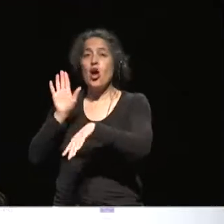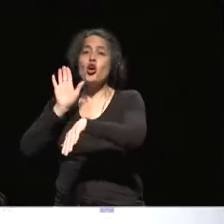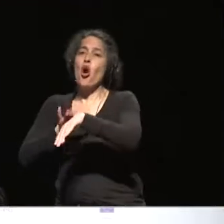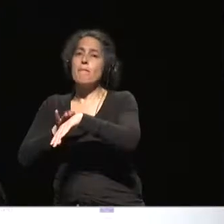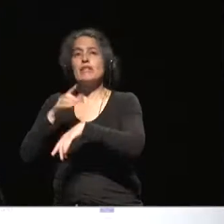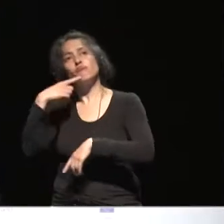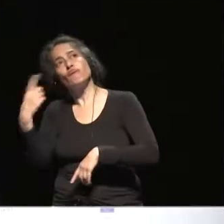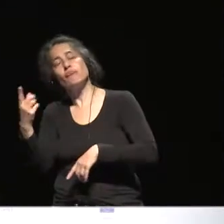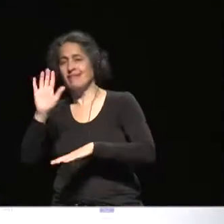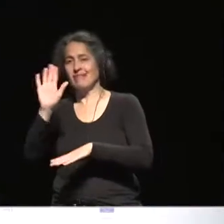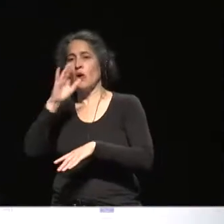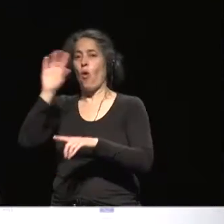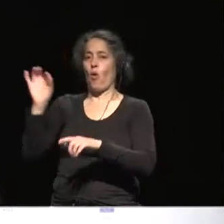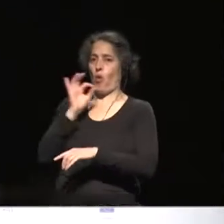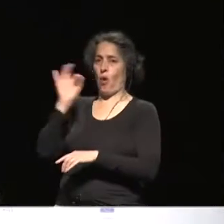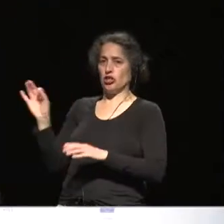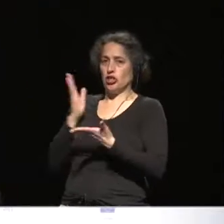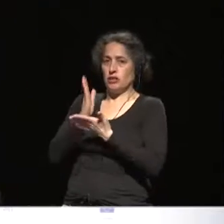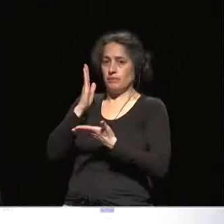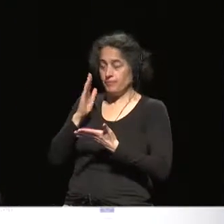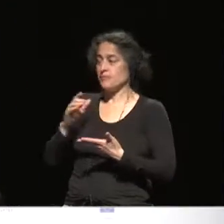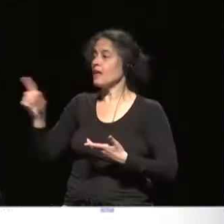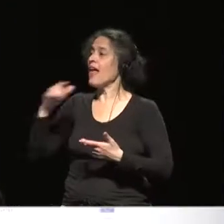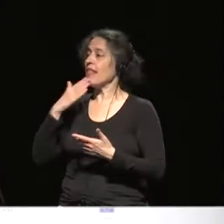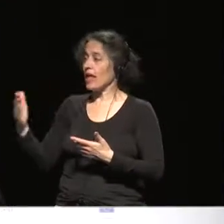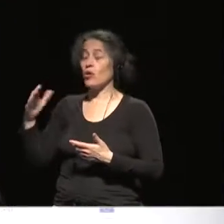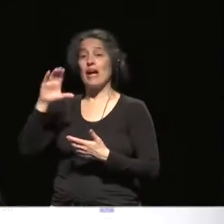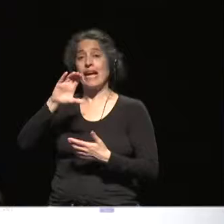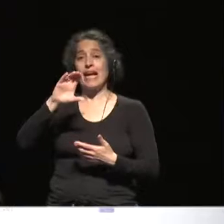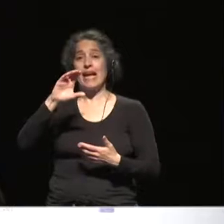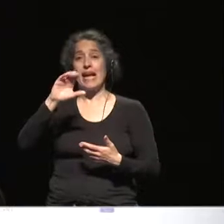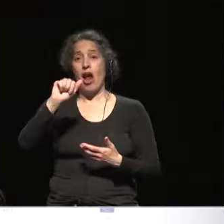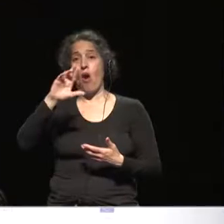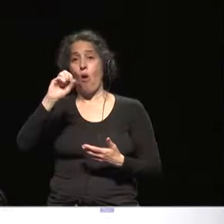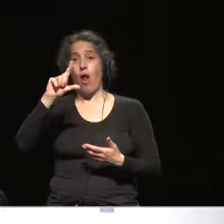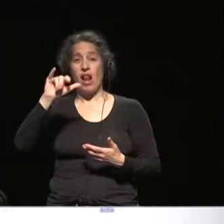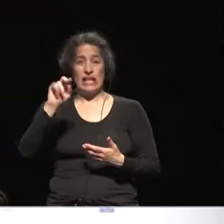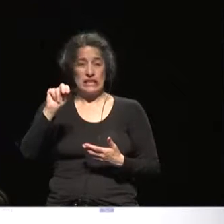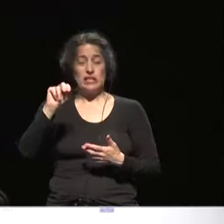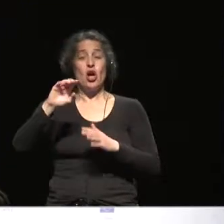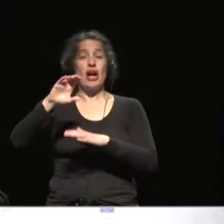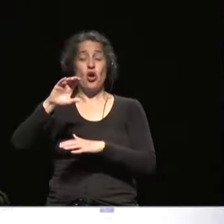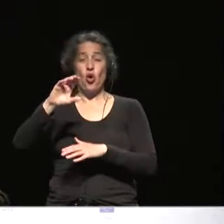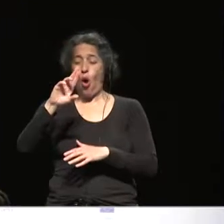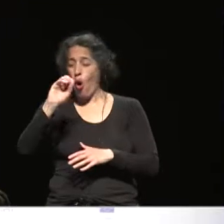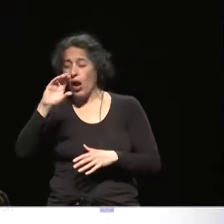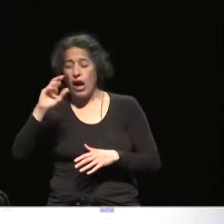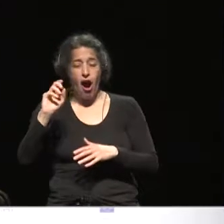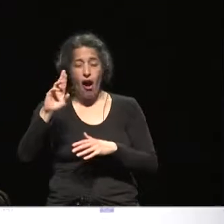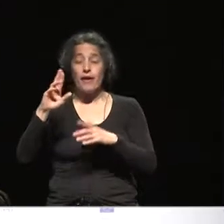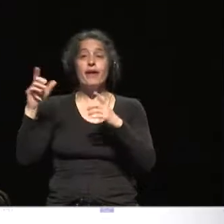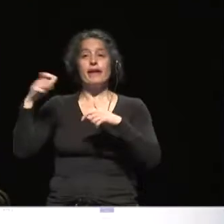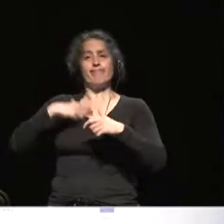question. Thank you very much. Caroline Croker. I'm an international consultant working on transparency